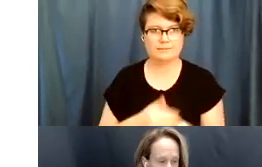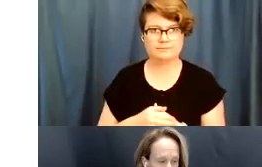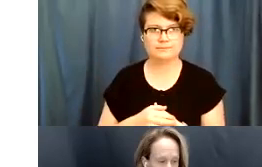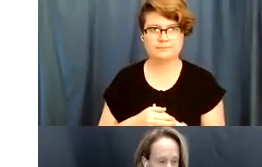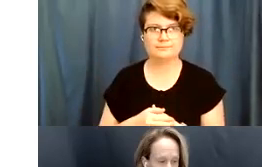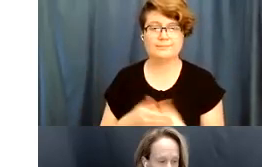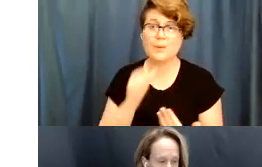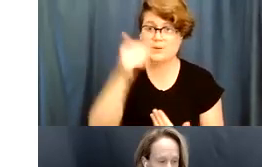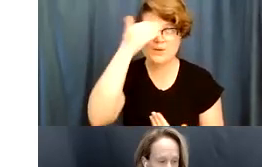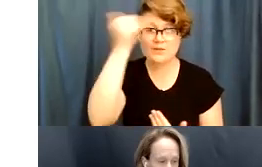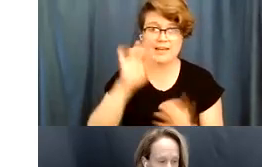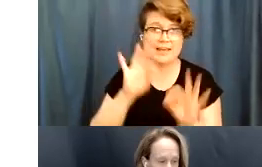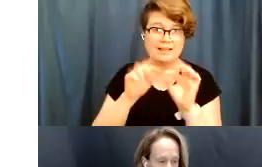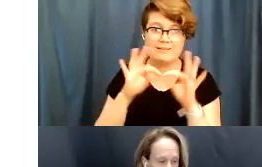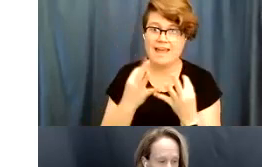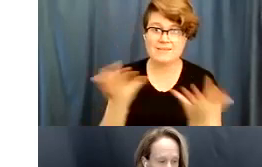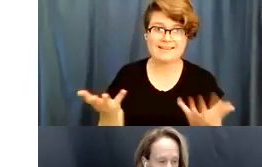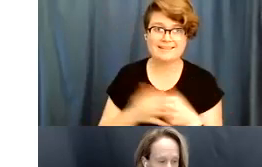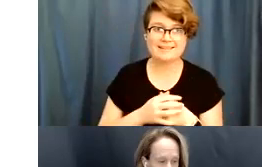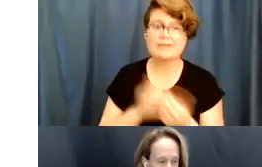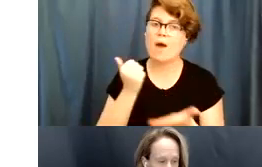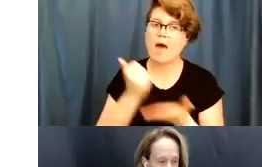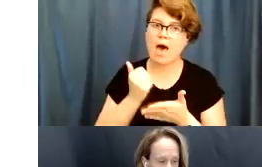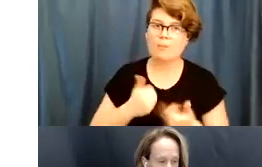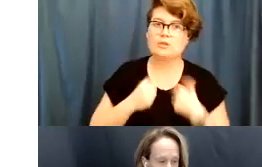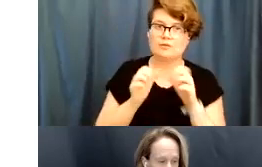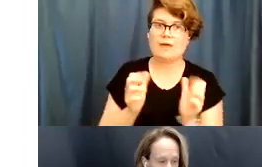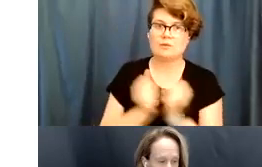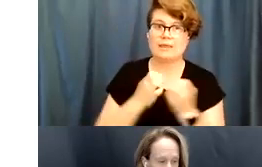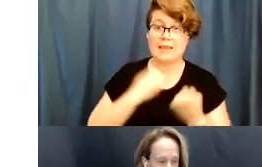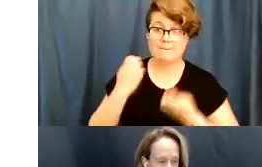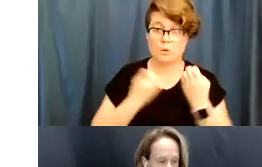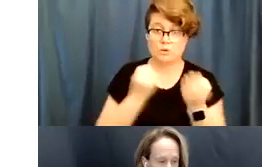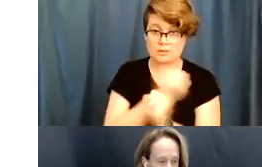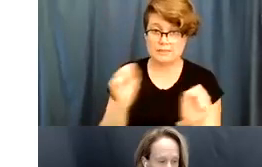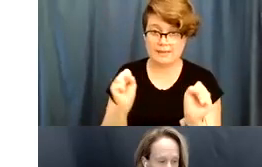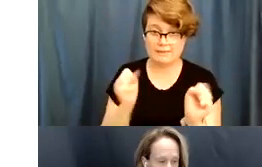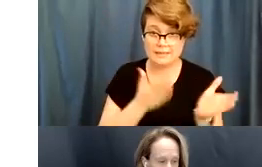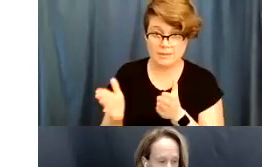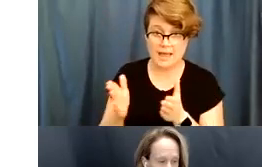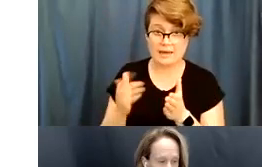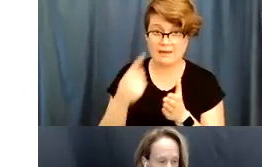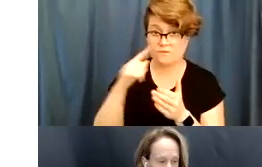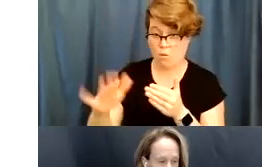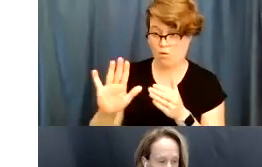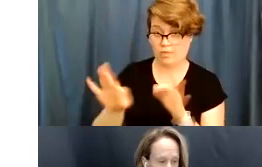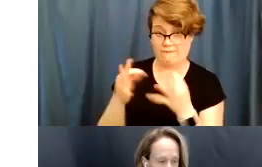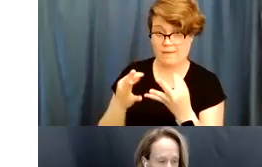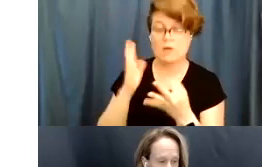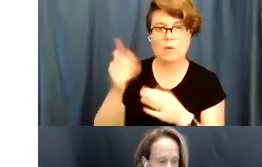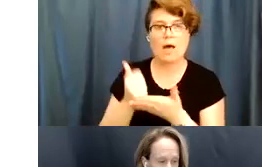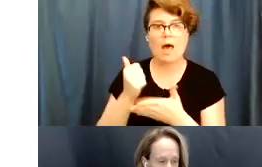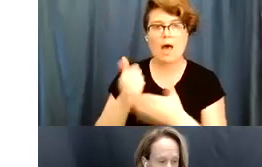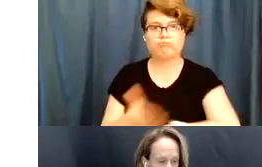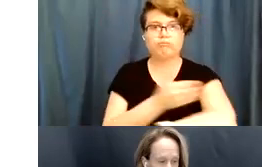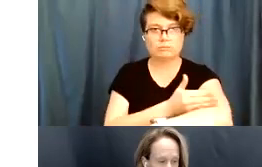family. Helping survivors with emotional safety planning for the rest of the family will increase the way in